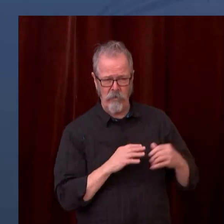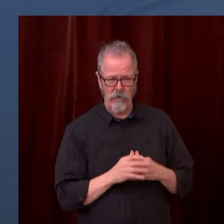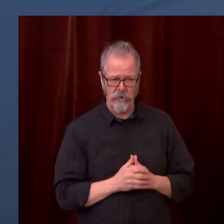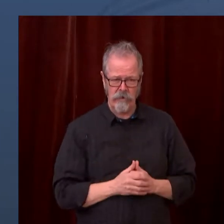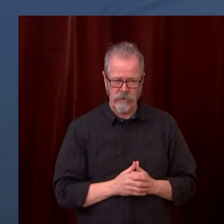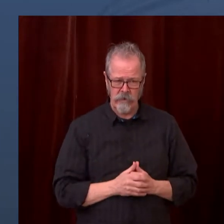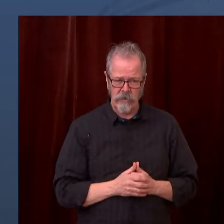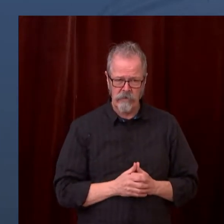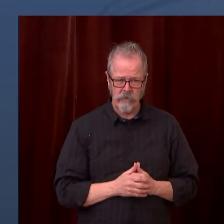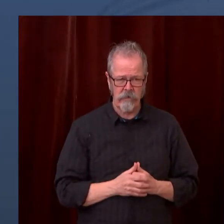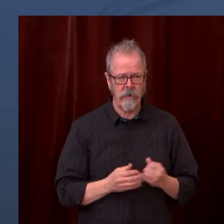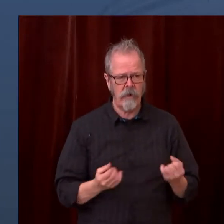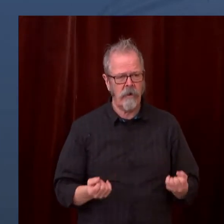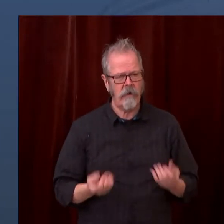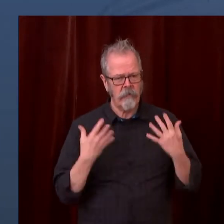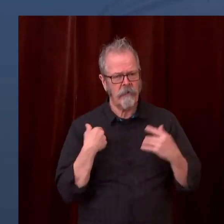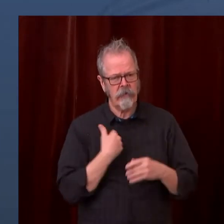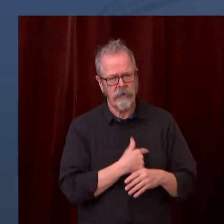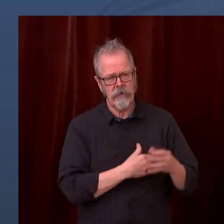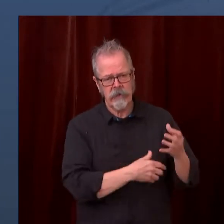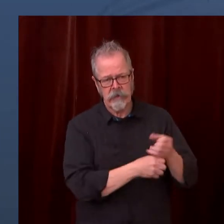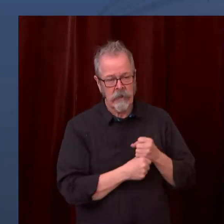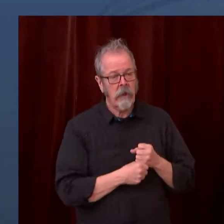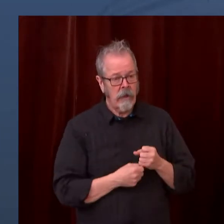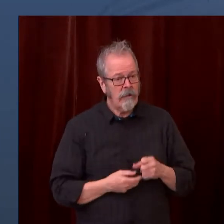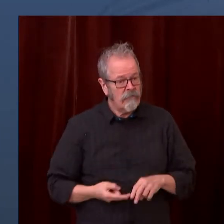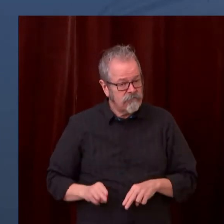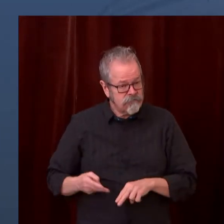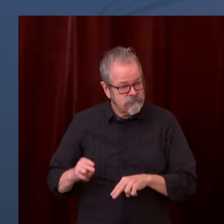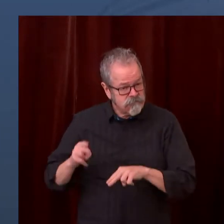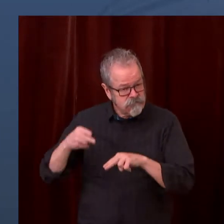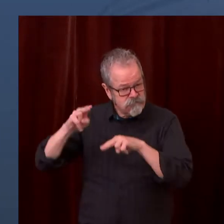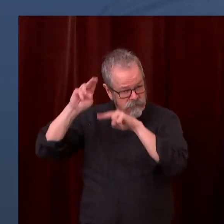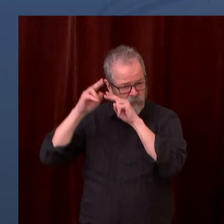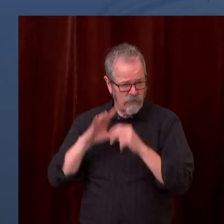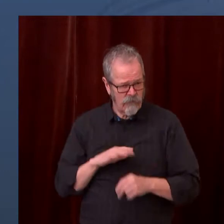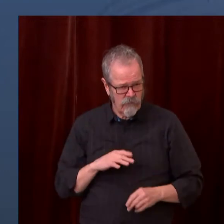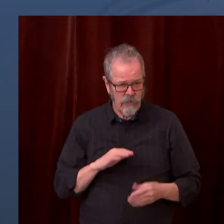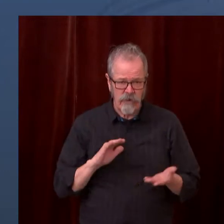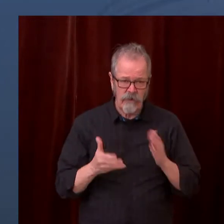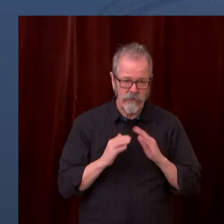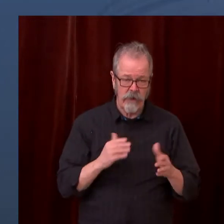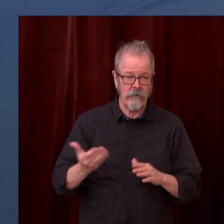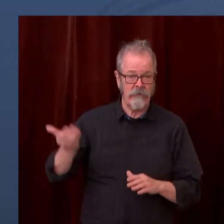bothered to negotiate. So I'm thrilled by what he's doing on this vaccine.